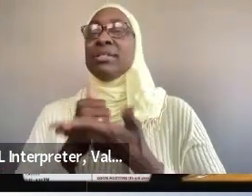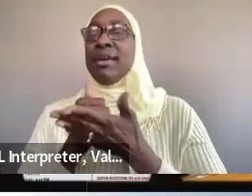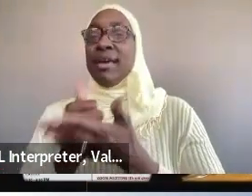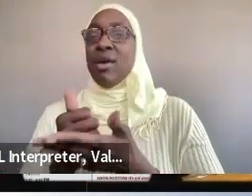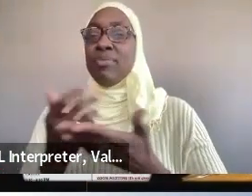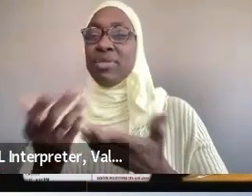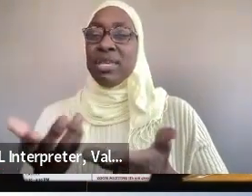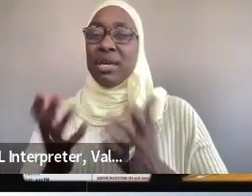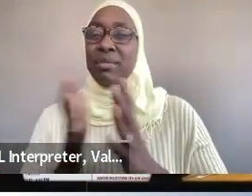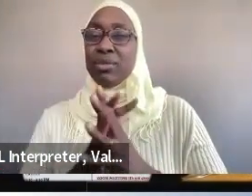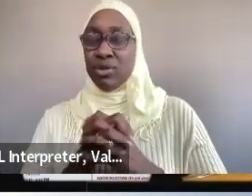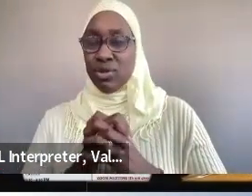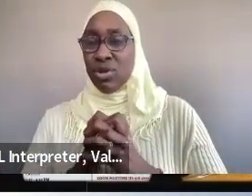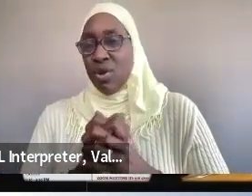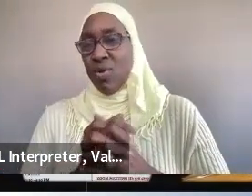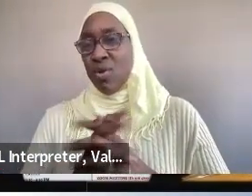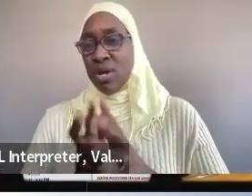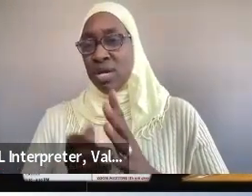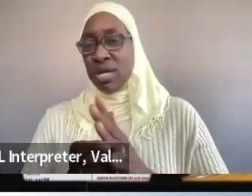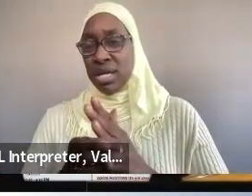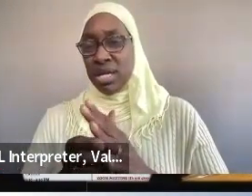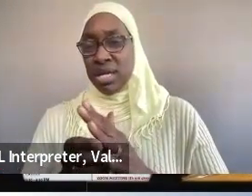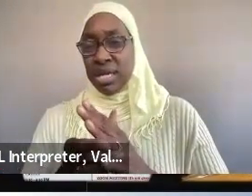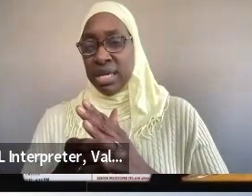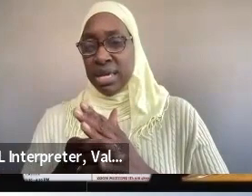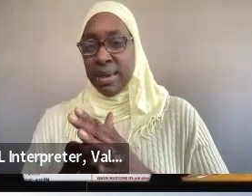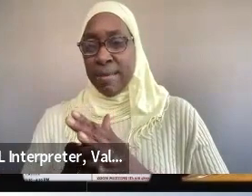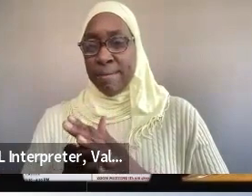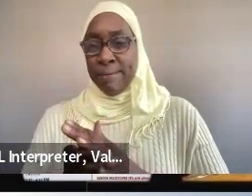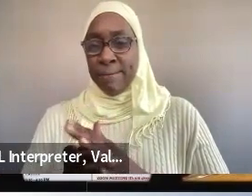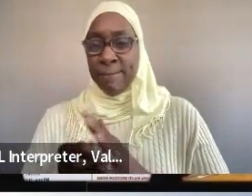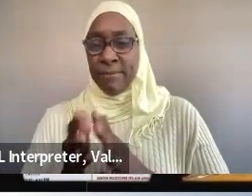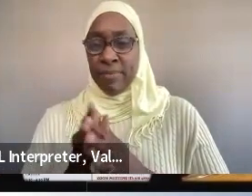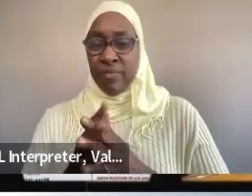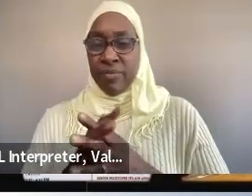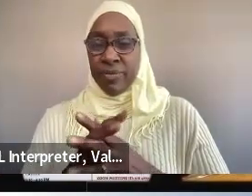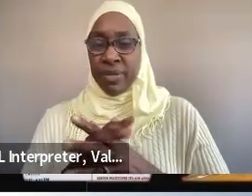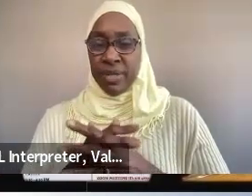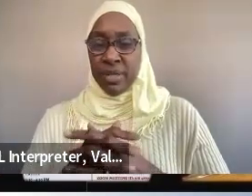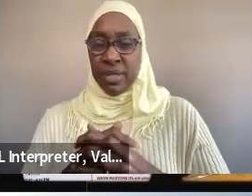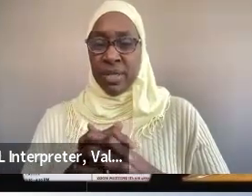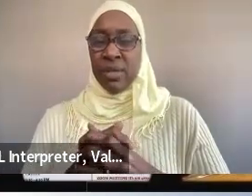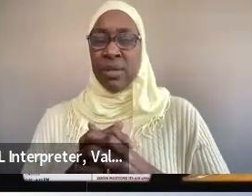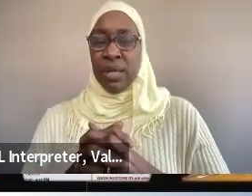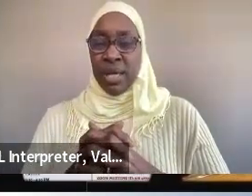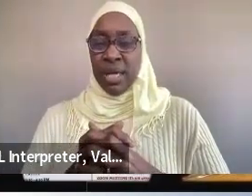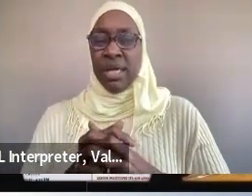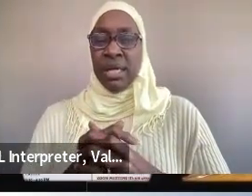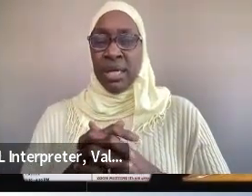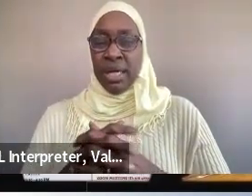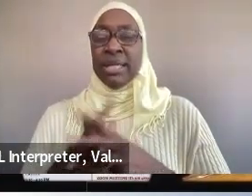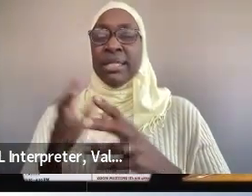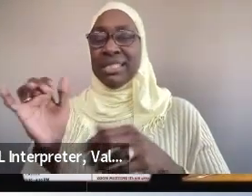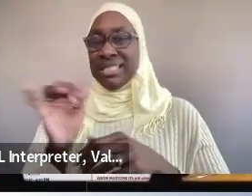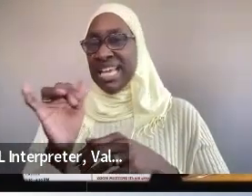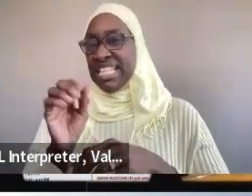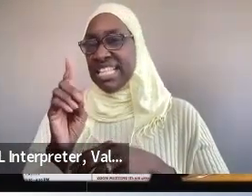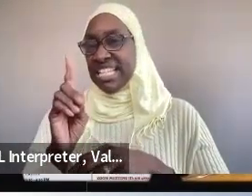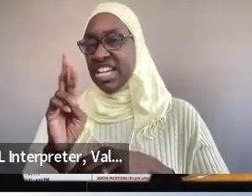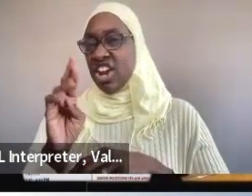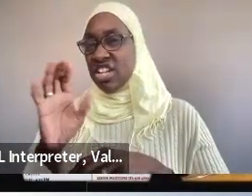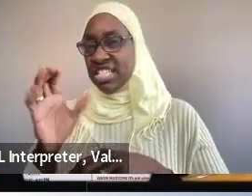breakfast, where we just kind of get to know one another and talk through these issues. So we're working on it. Did you want to